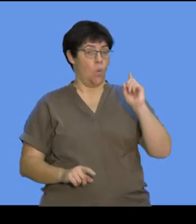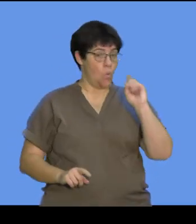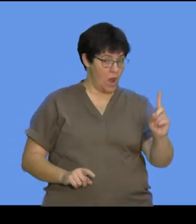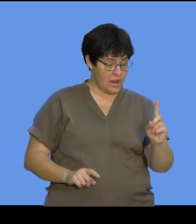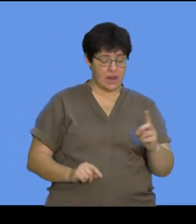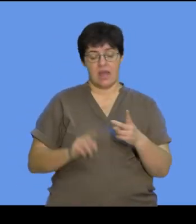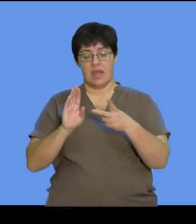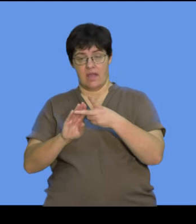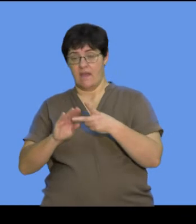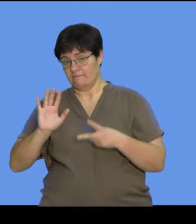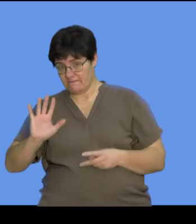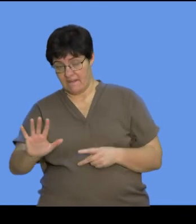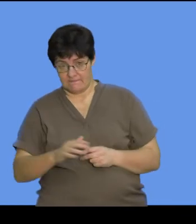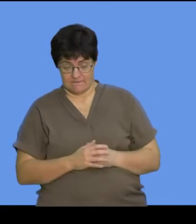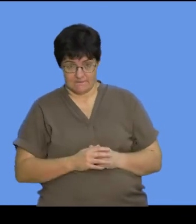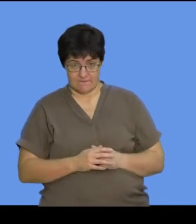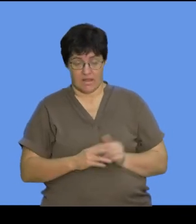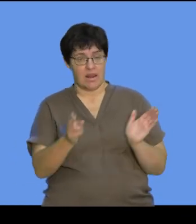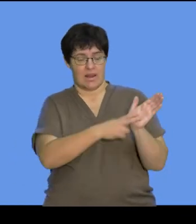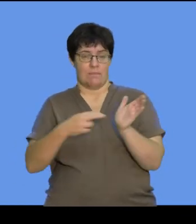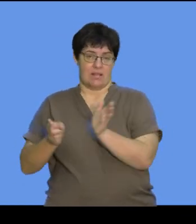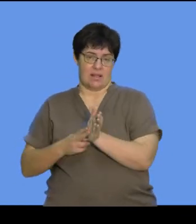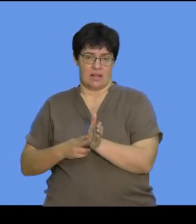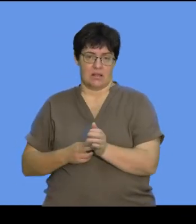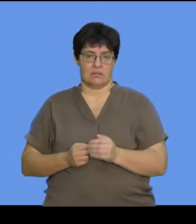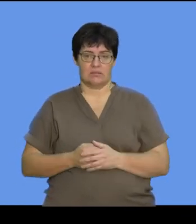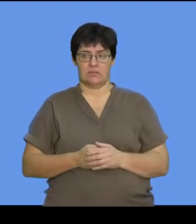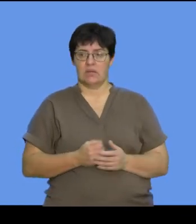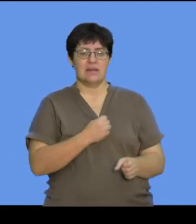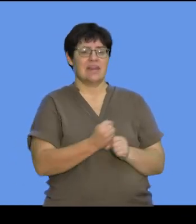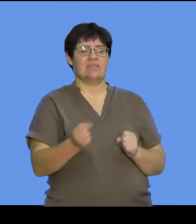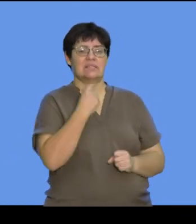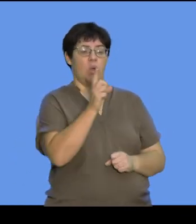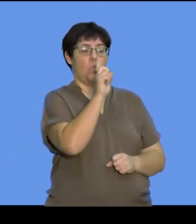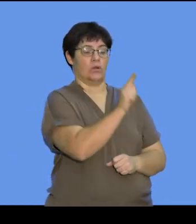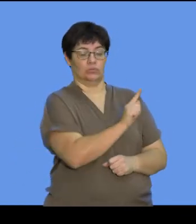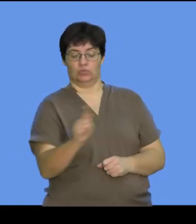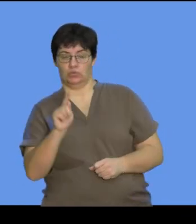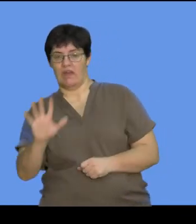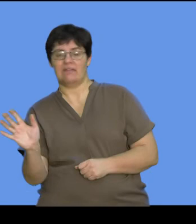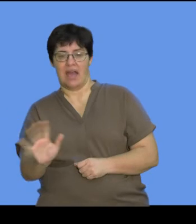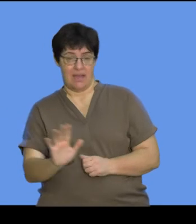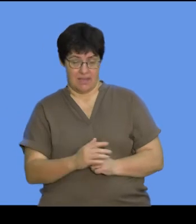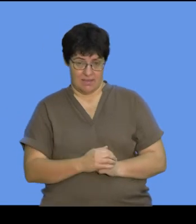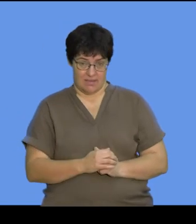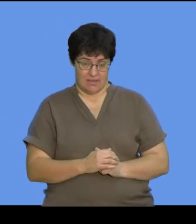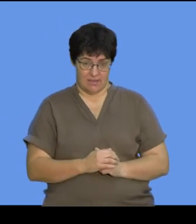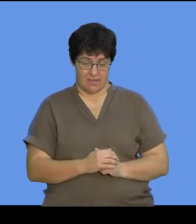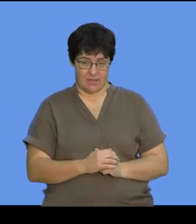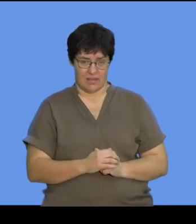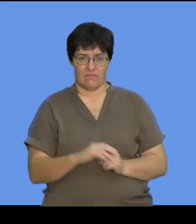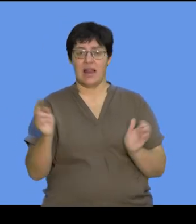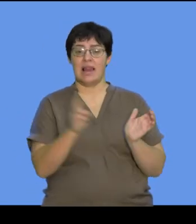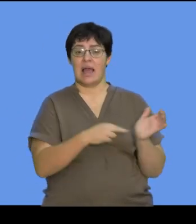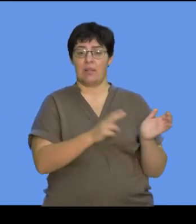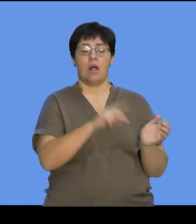we label parts 1 and 5. It does not say 1 to 5. And so if you were